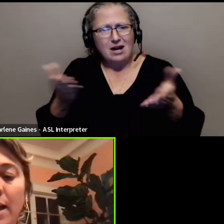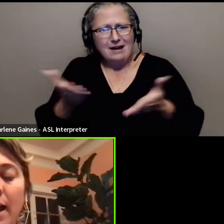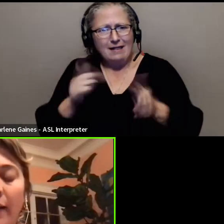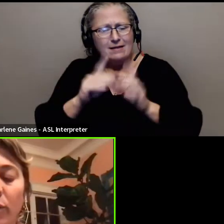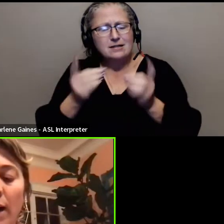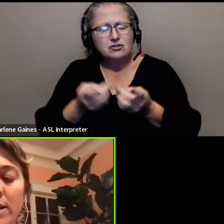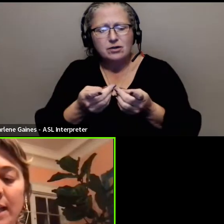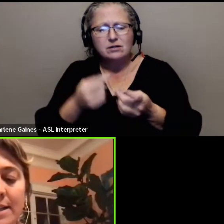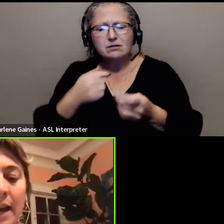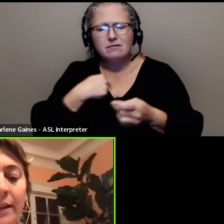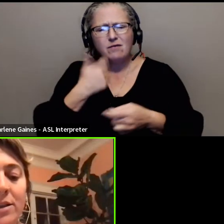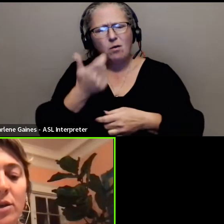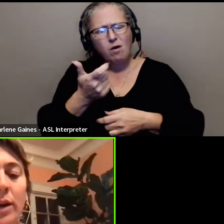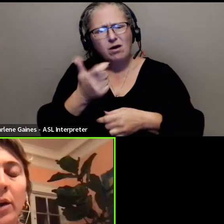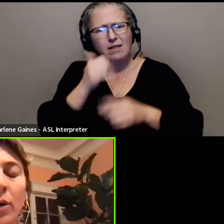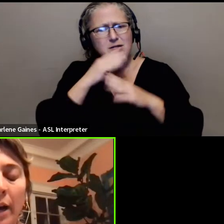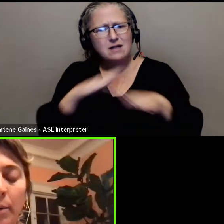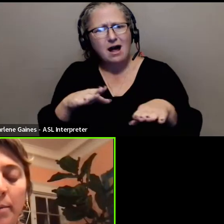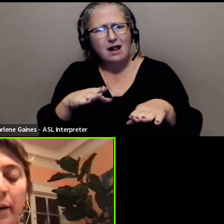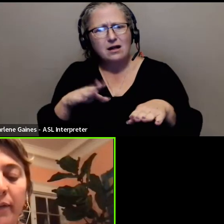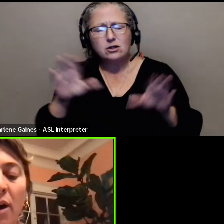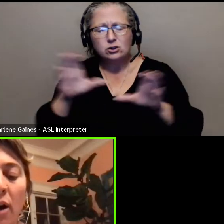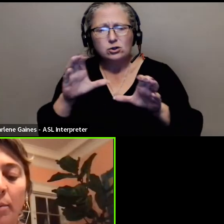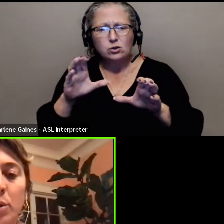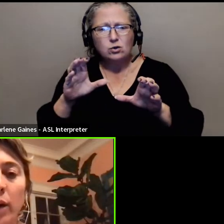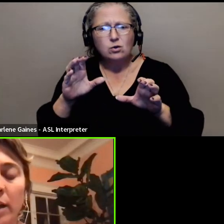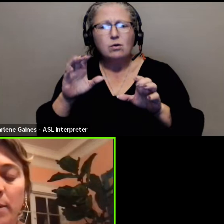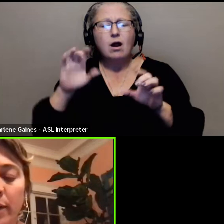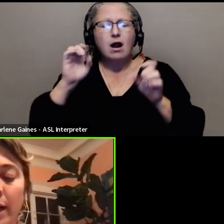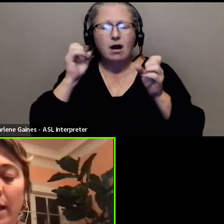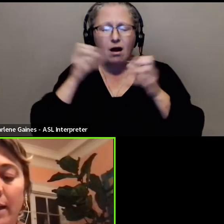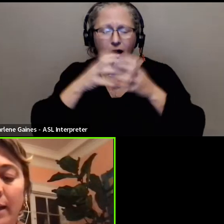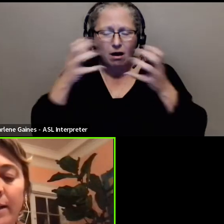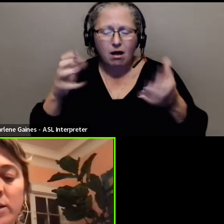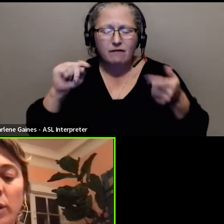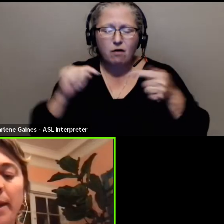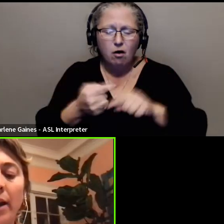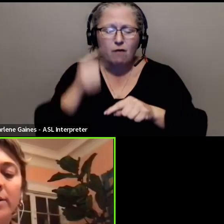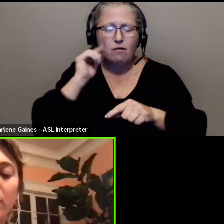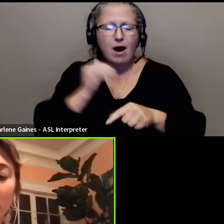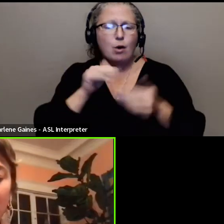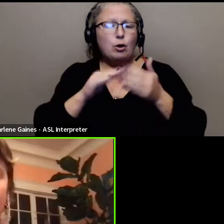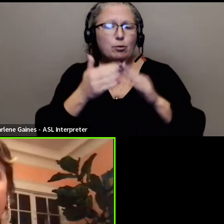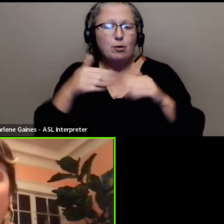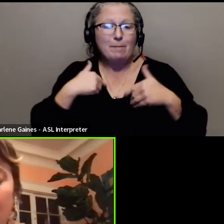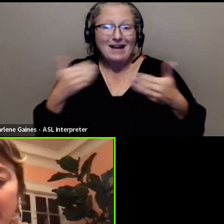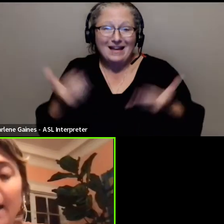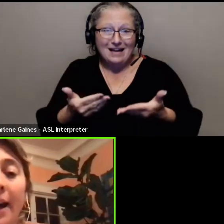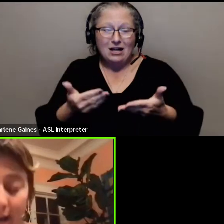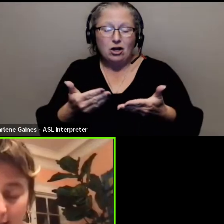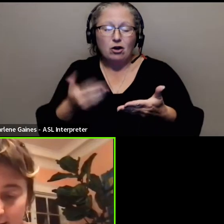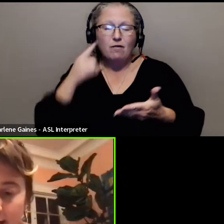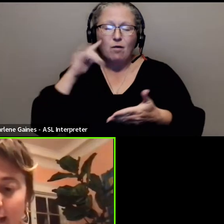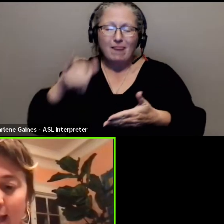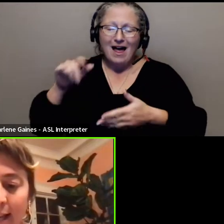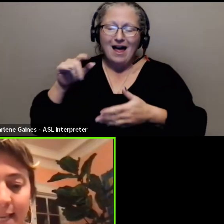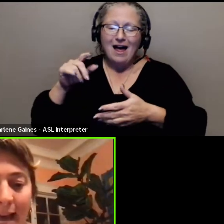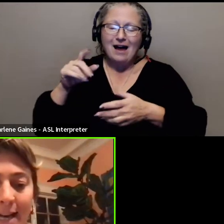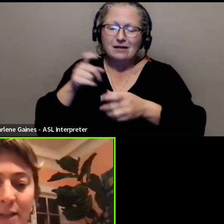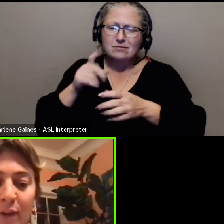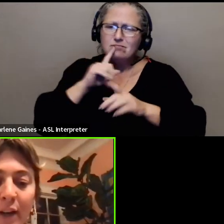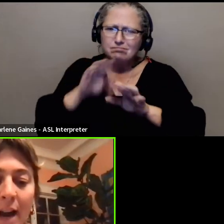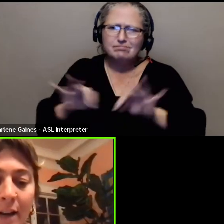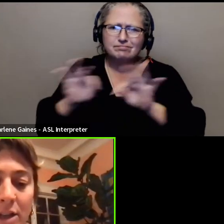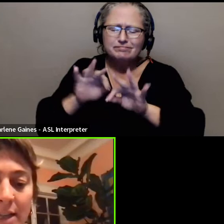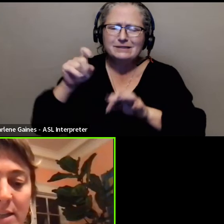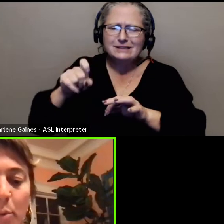district, I've watched that silence do an incredible amount of harm to our community. So I'm here to surface this need again and to